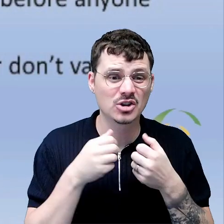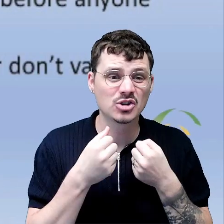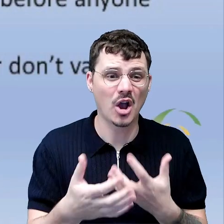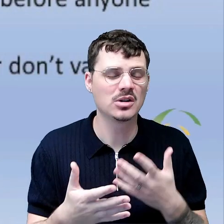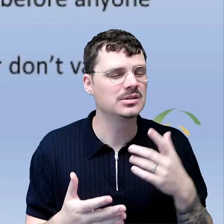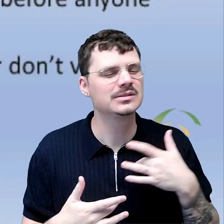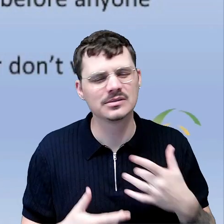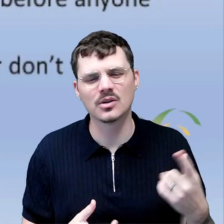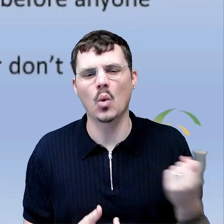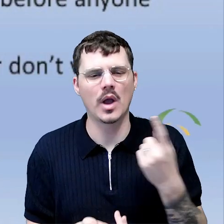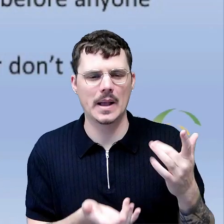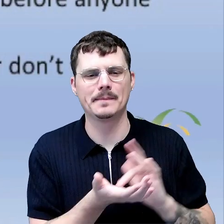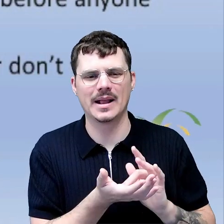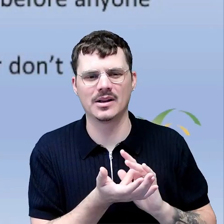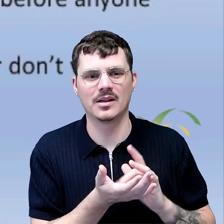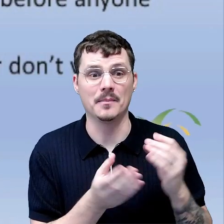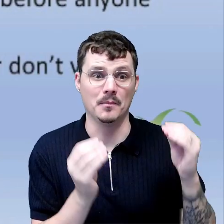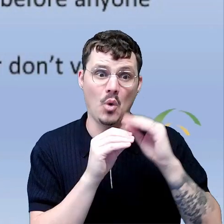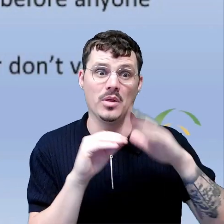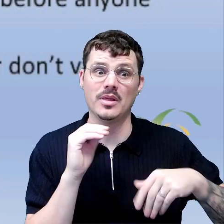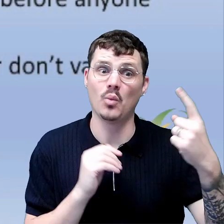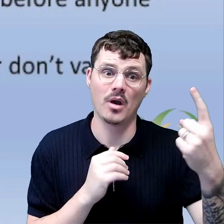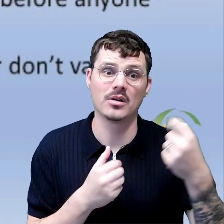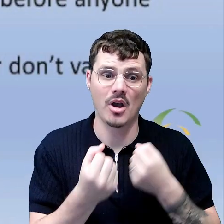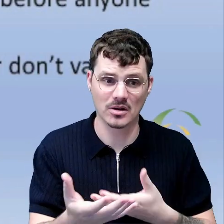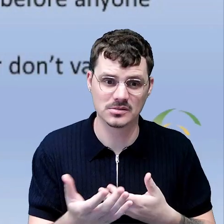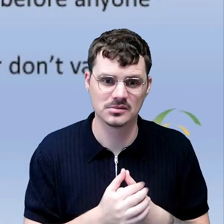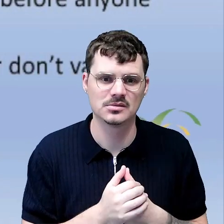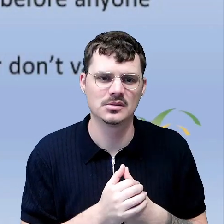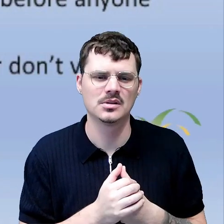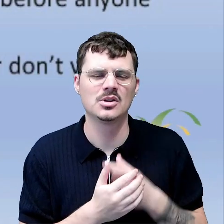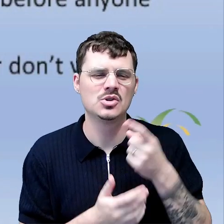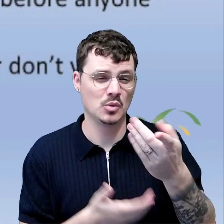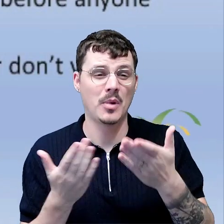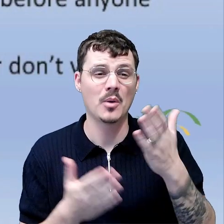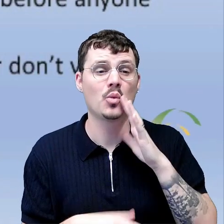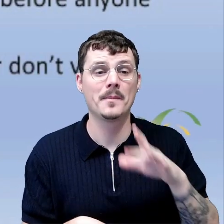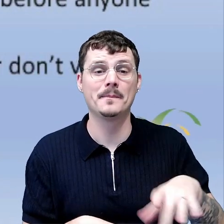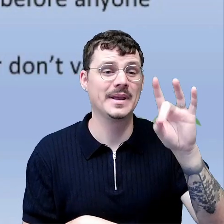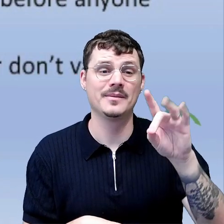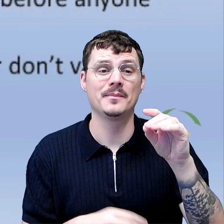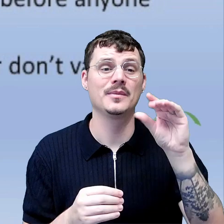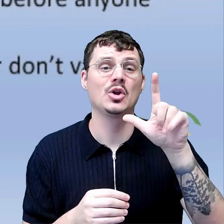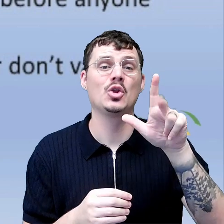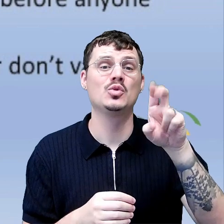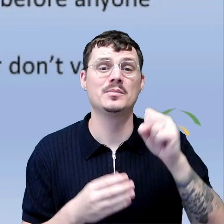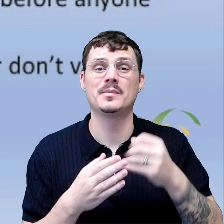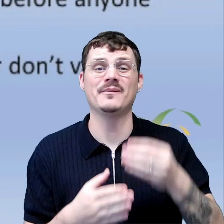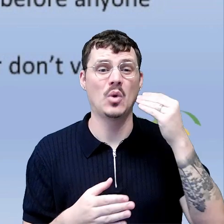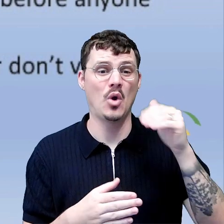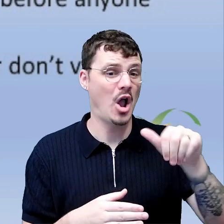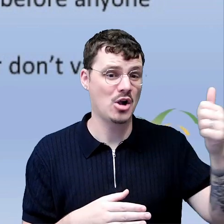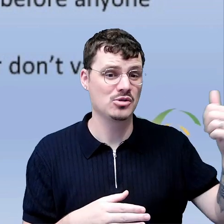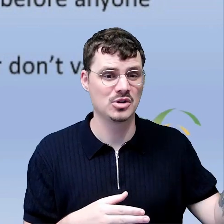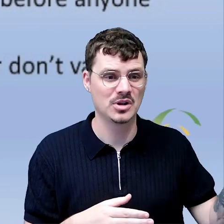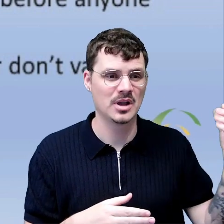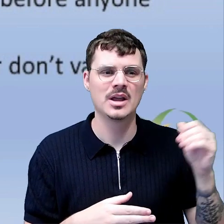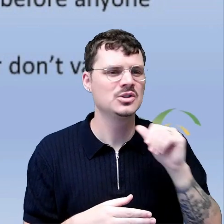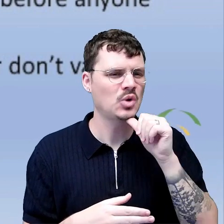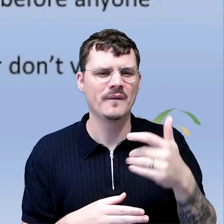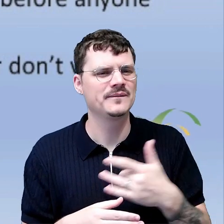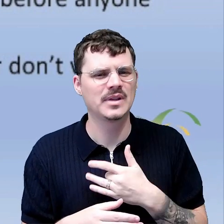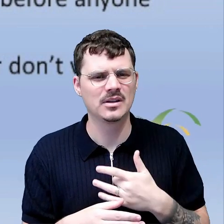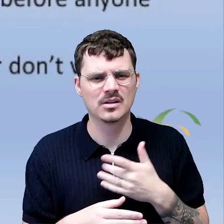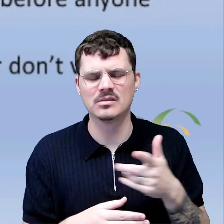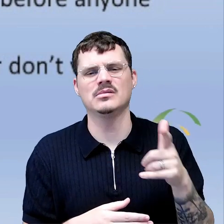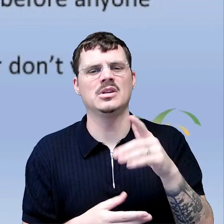always medical, usually more than one. You probably pick up the clues before anybody else. Don't be put